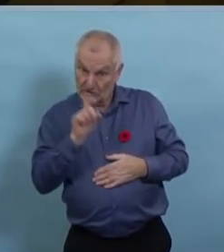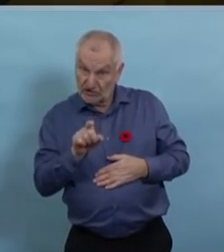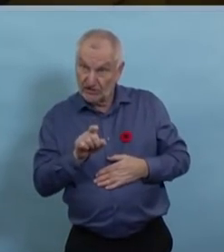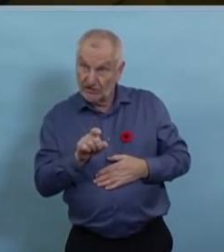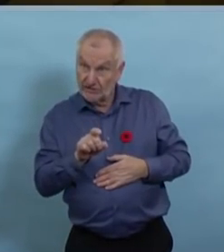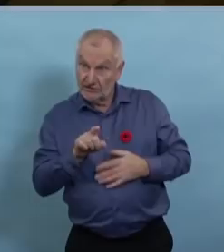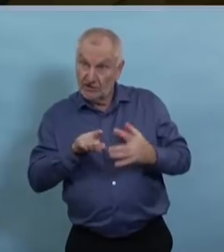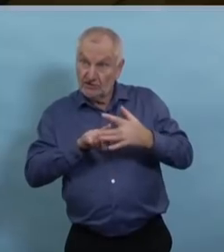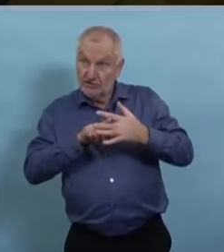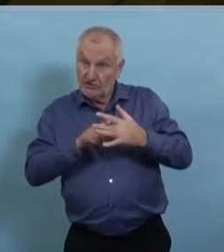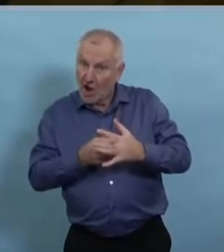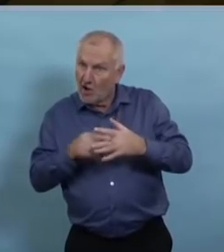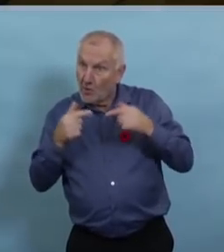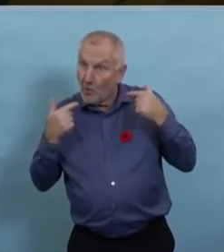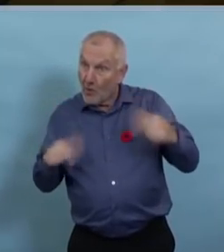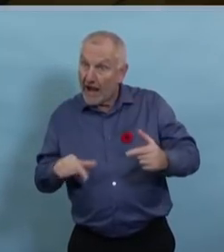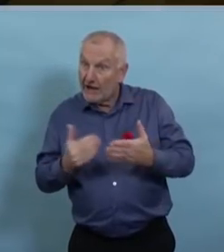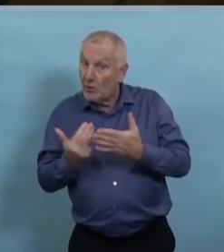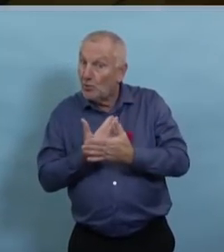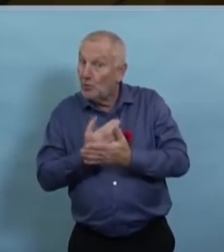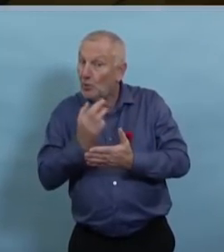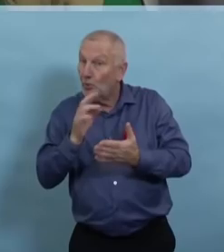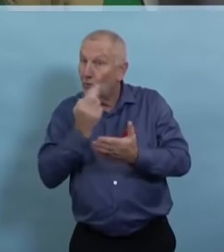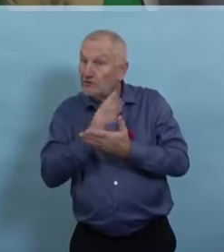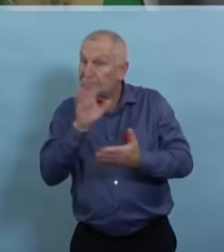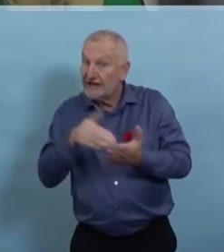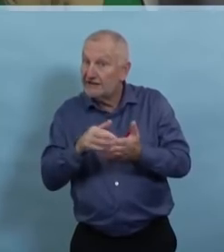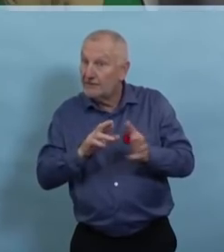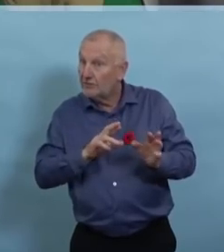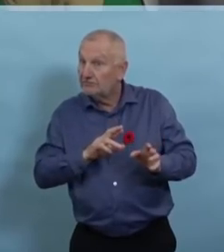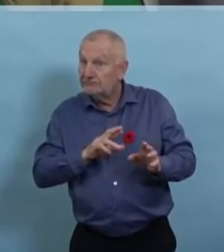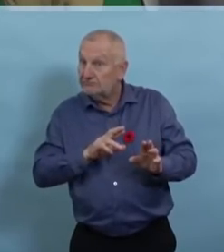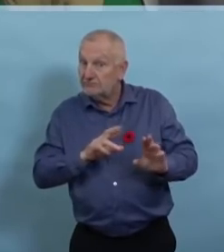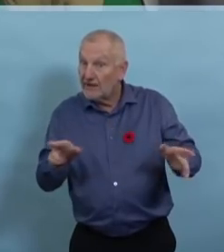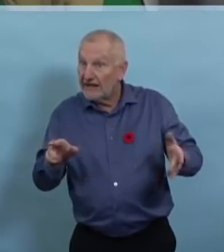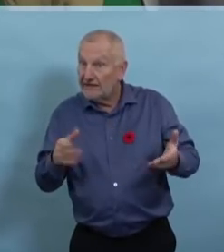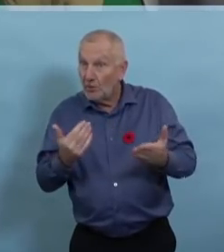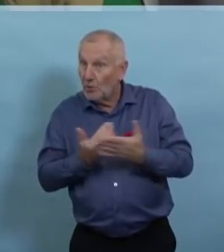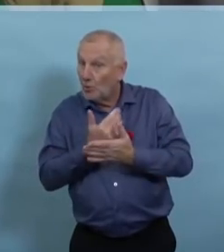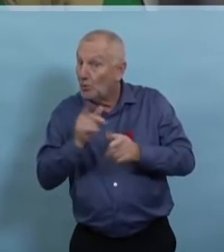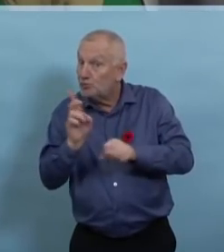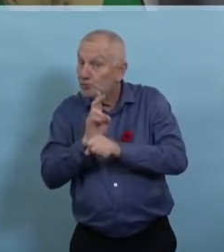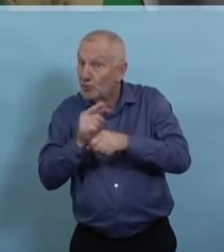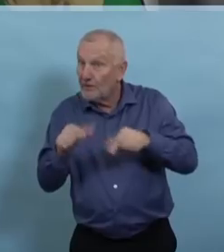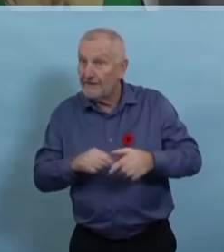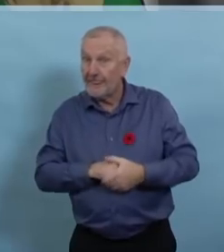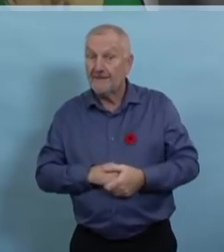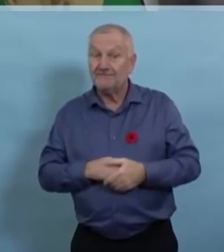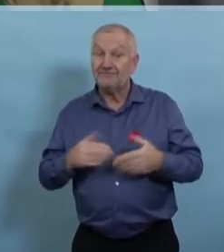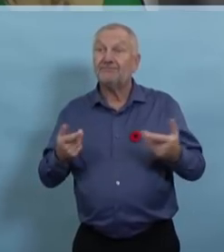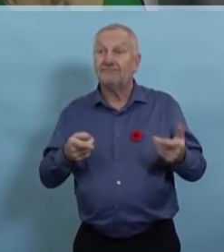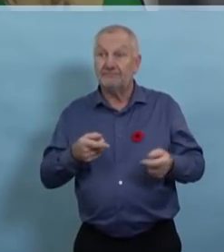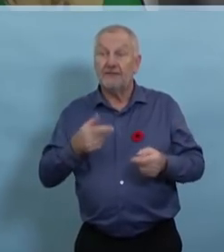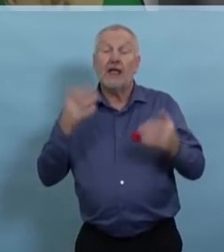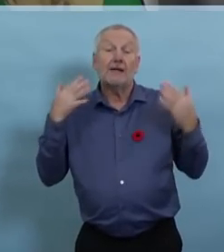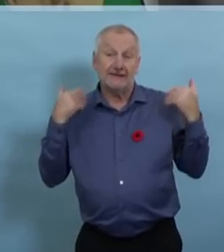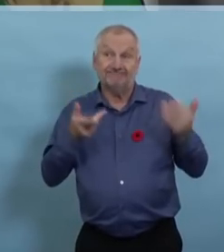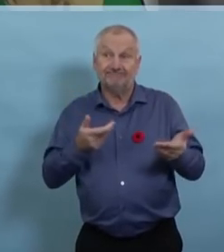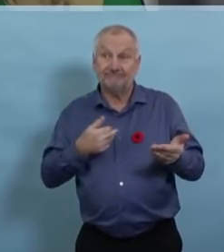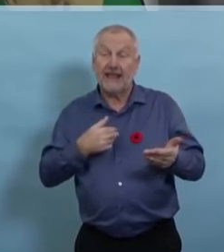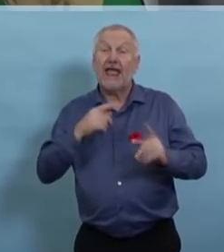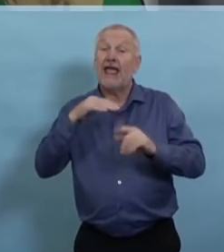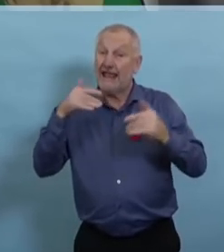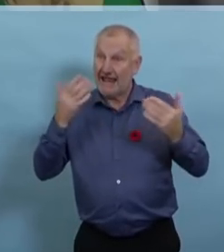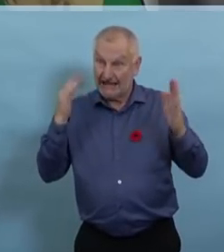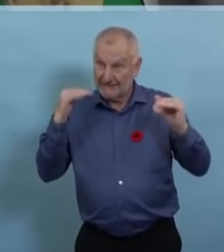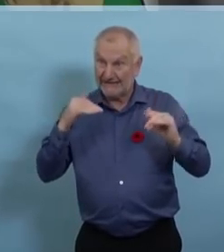new resource center going to be ready to roll out? So our expectation is that it would be happening this month,